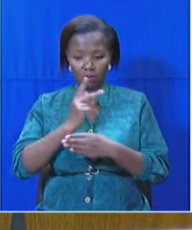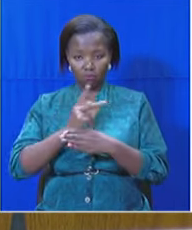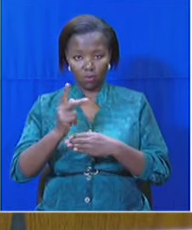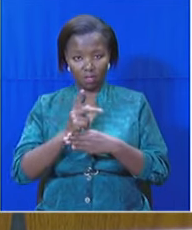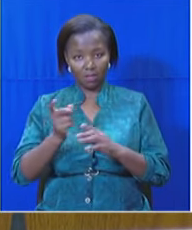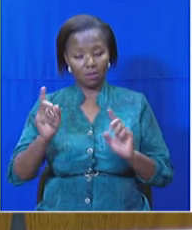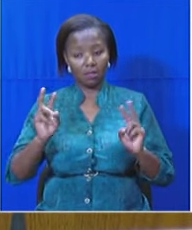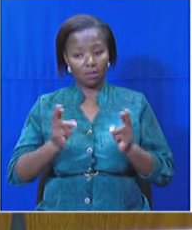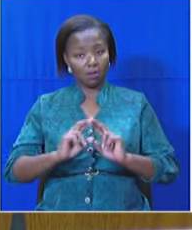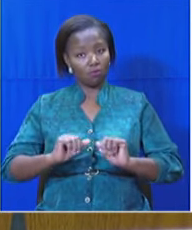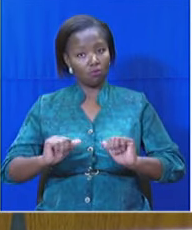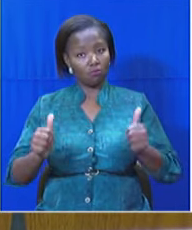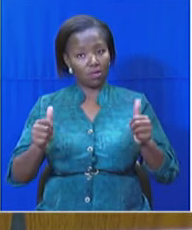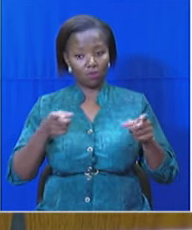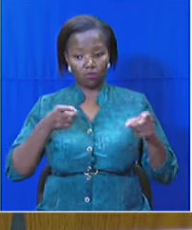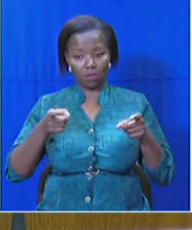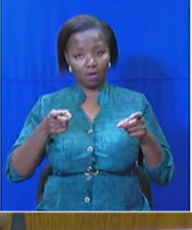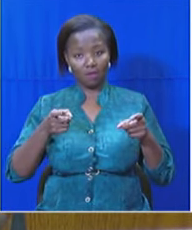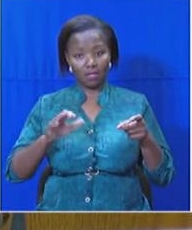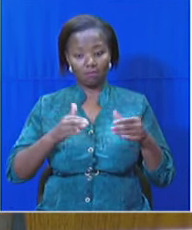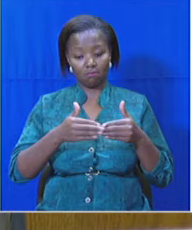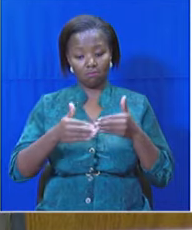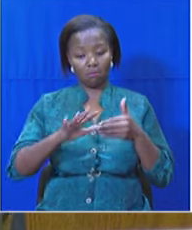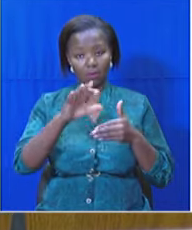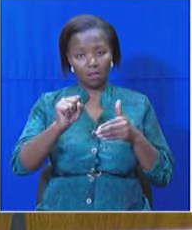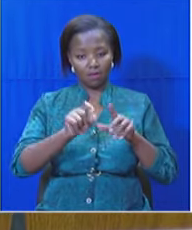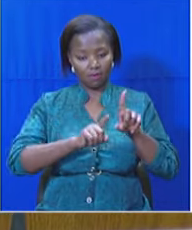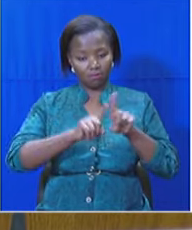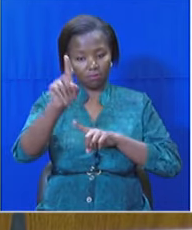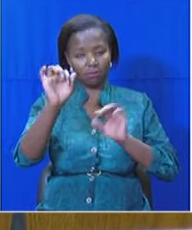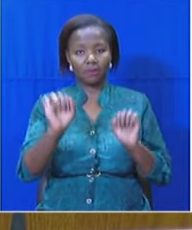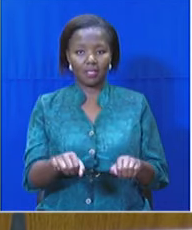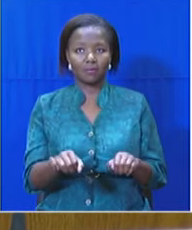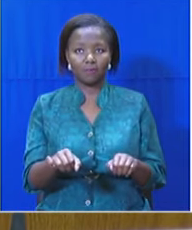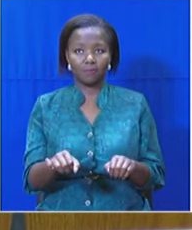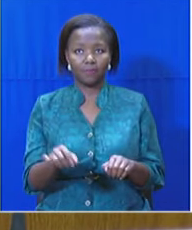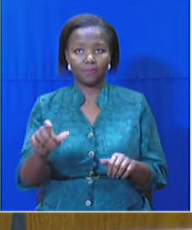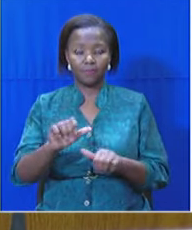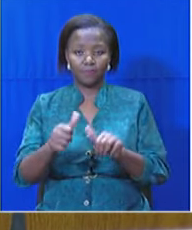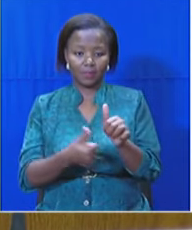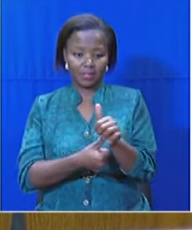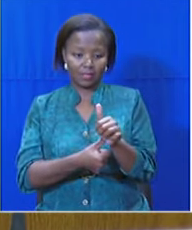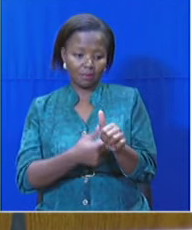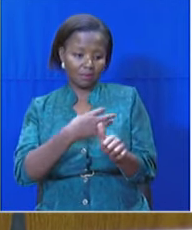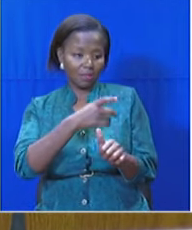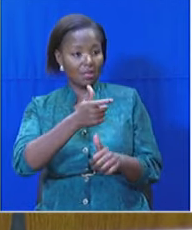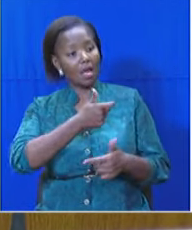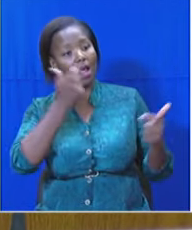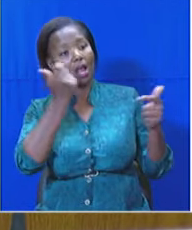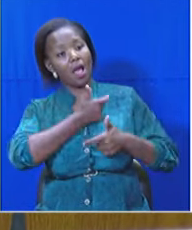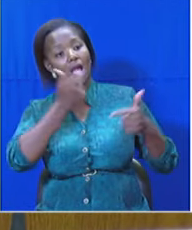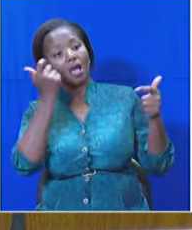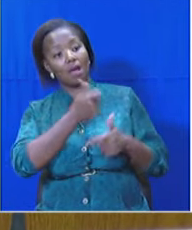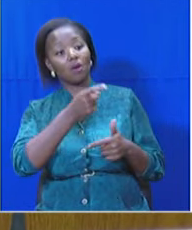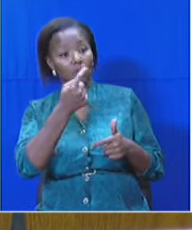document so that we can take this country forward. We have the Deputy Minister that laughs so hard. Just look at the